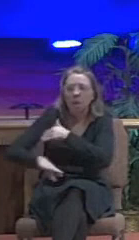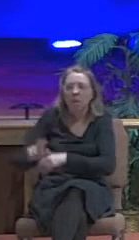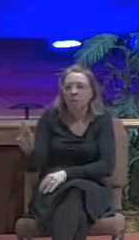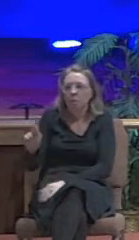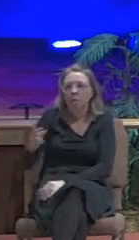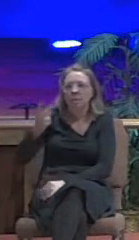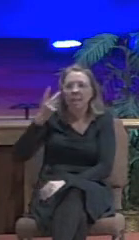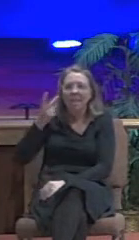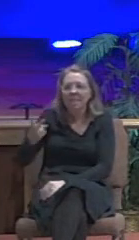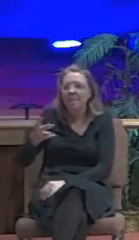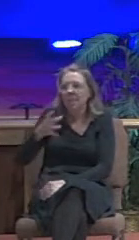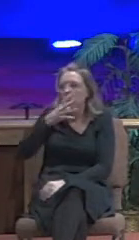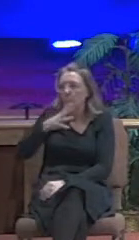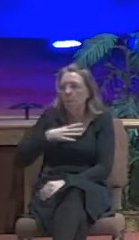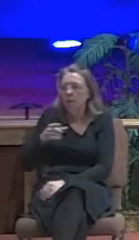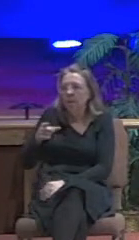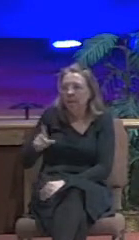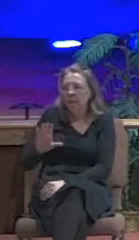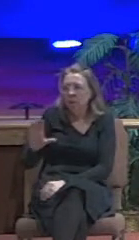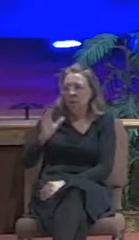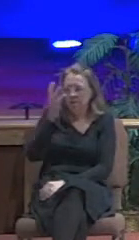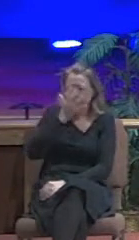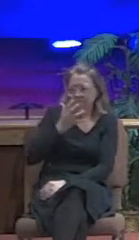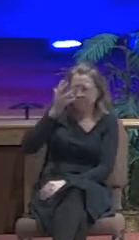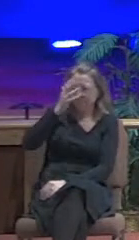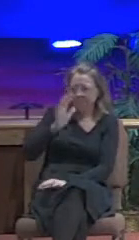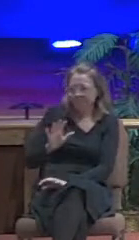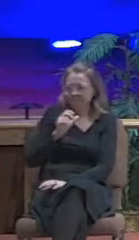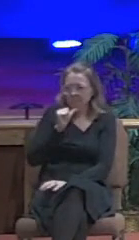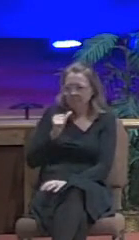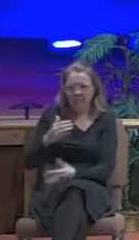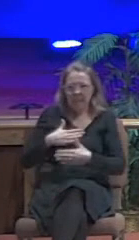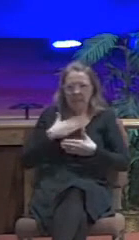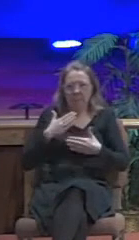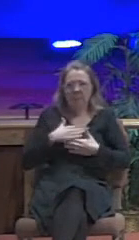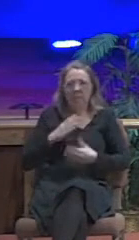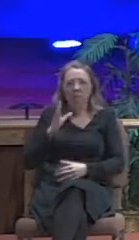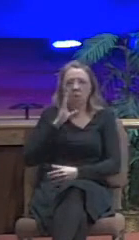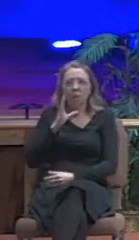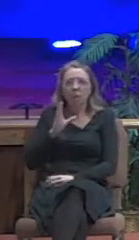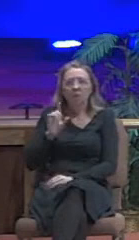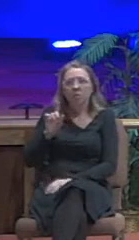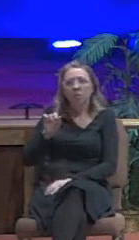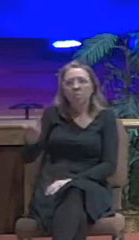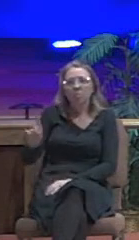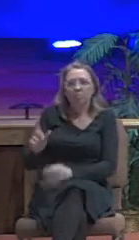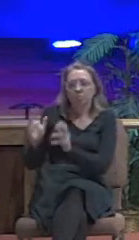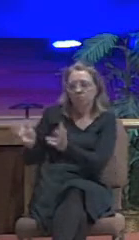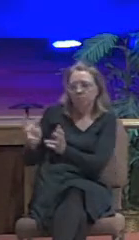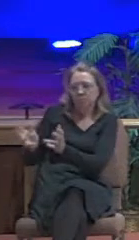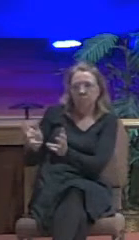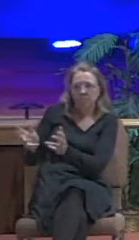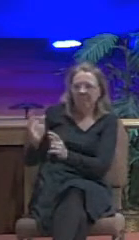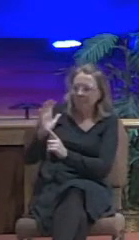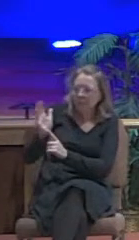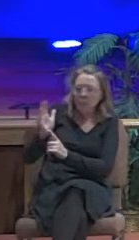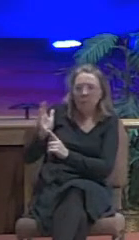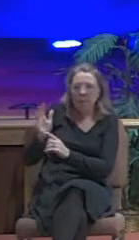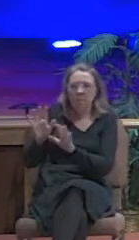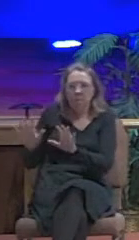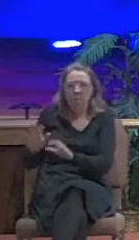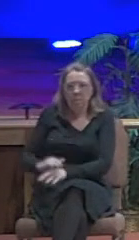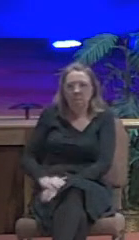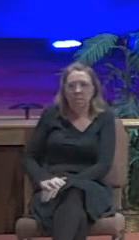countenance just doesn't seem like she needs happiness. So I'm going to spend a little bit of extra time and make sure I go down her lane just to talk to her to